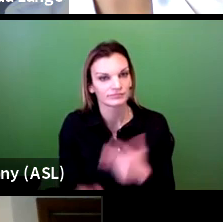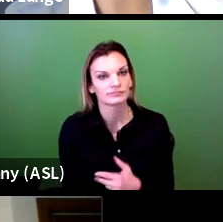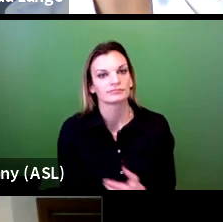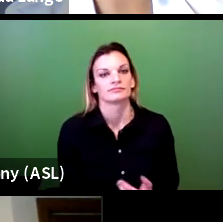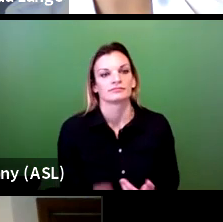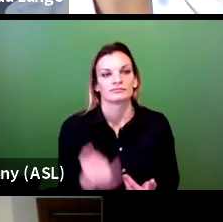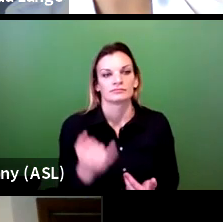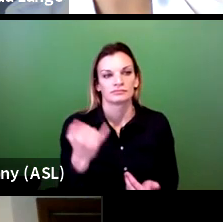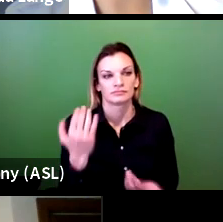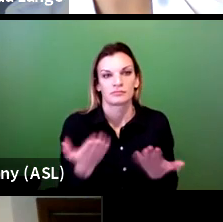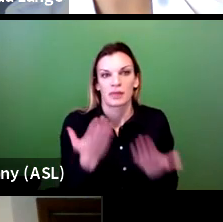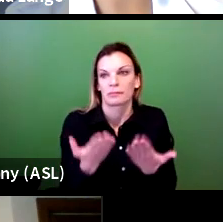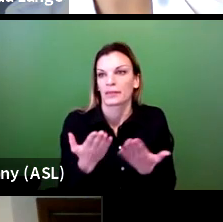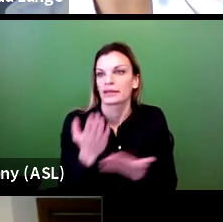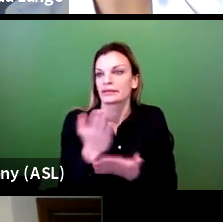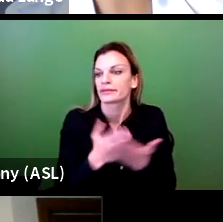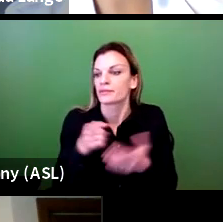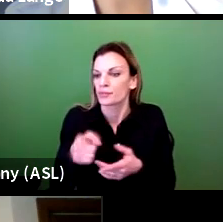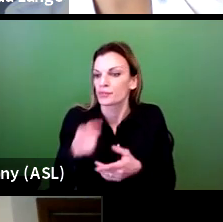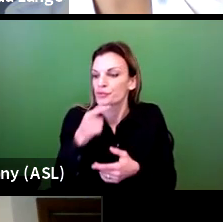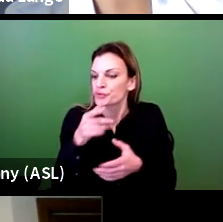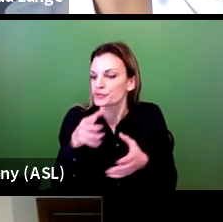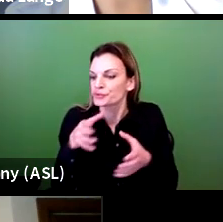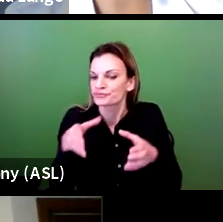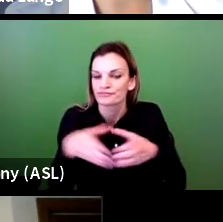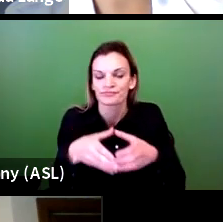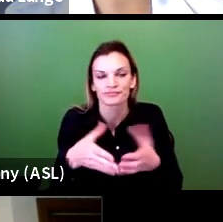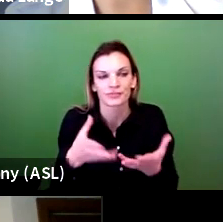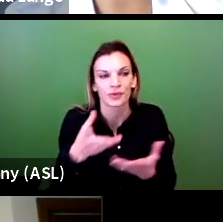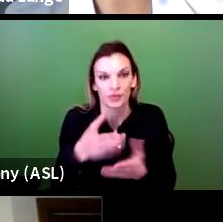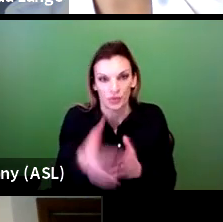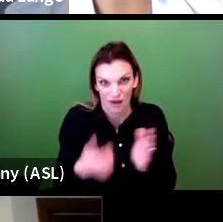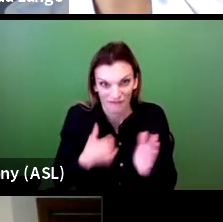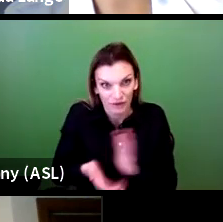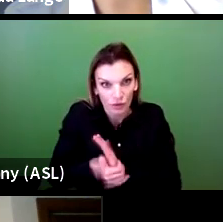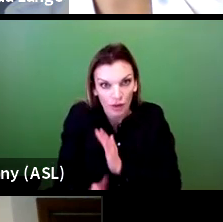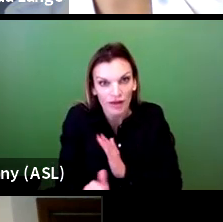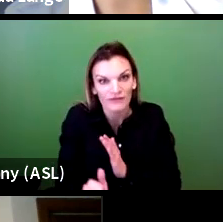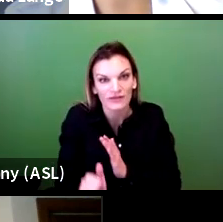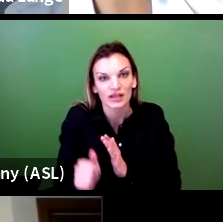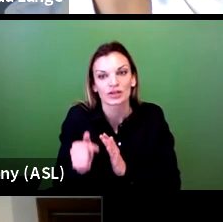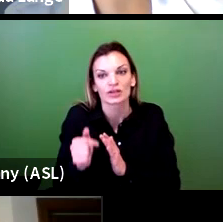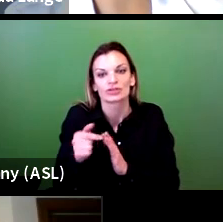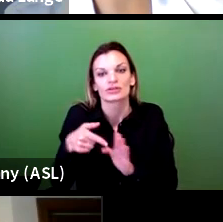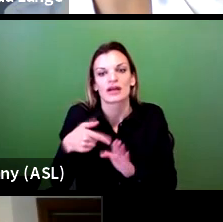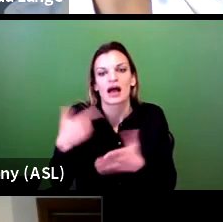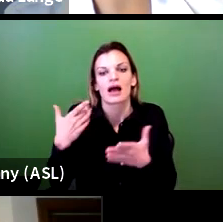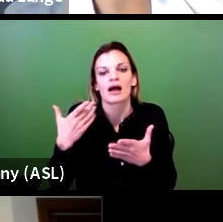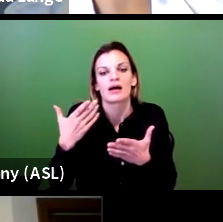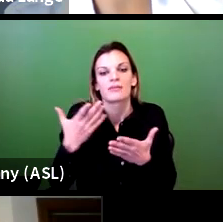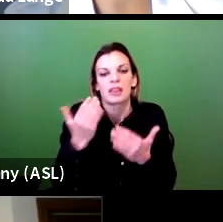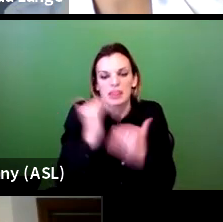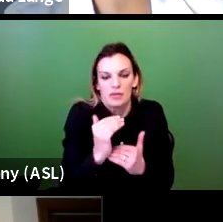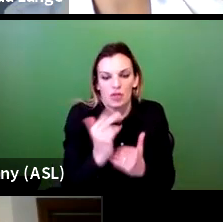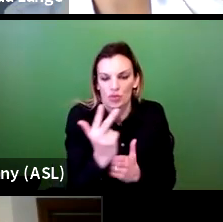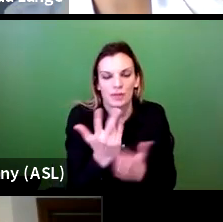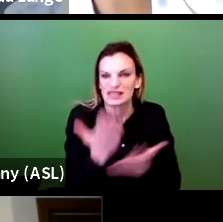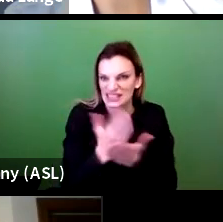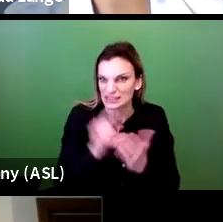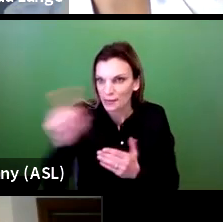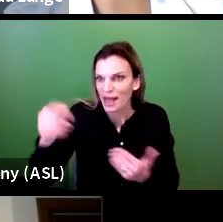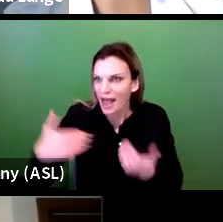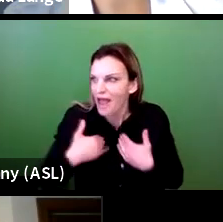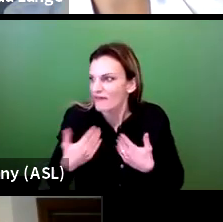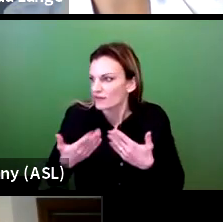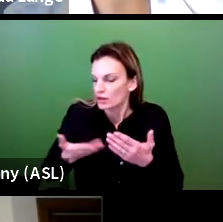same party who want to do it and have like qualifications and skills and interest. And so what I don't want to do is limit it to 3. So I want to offer the